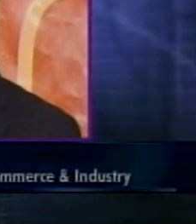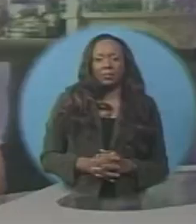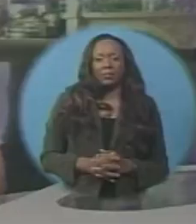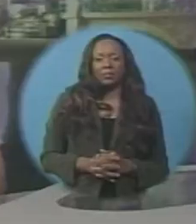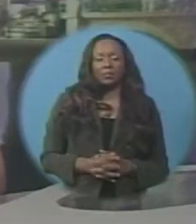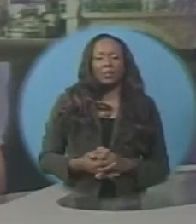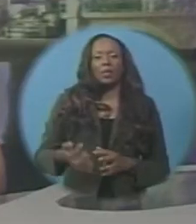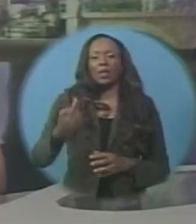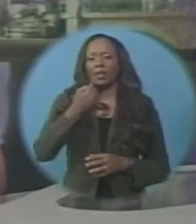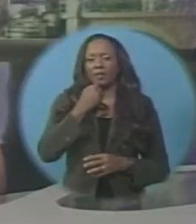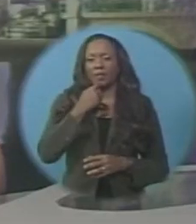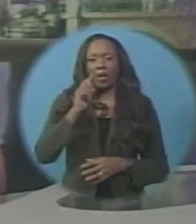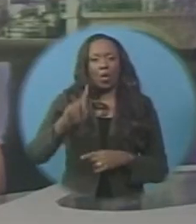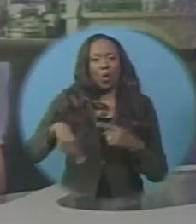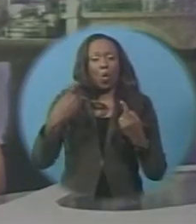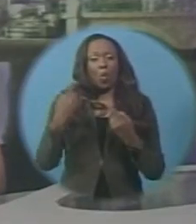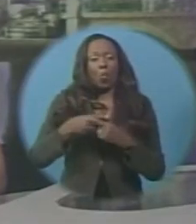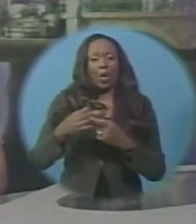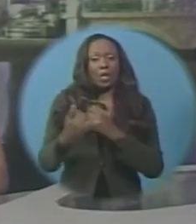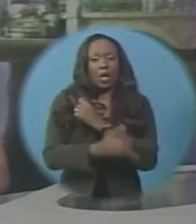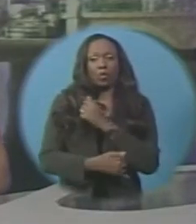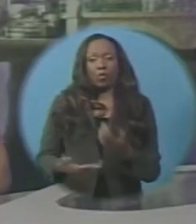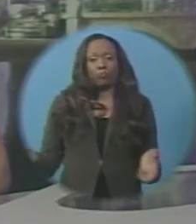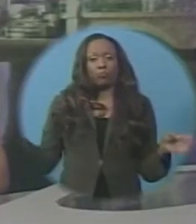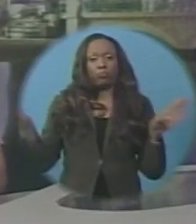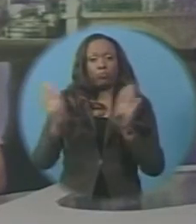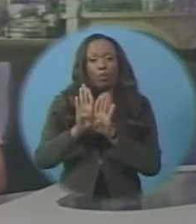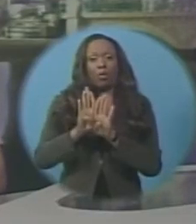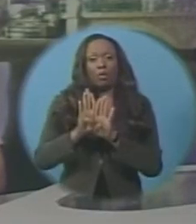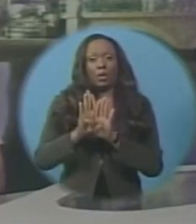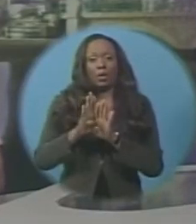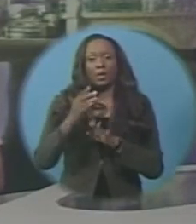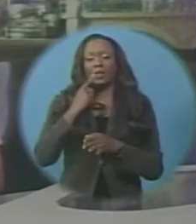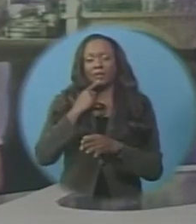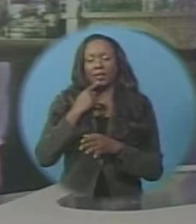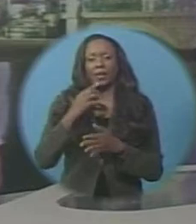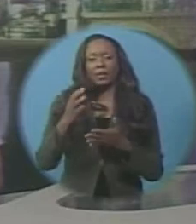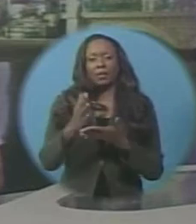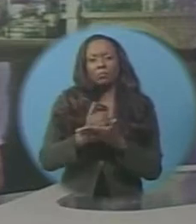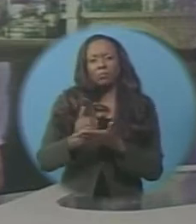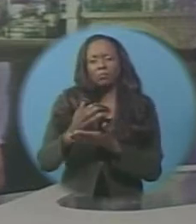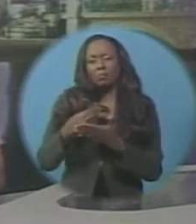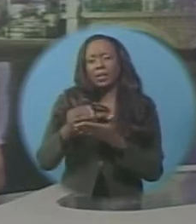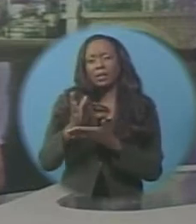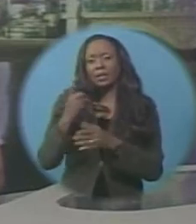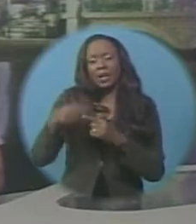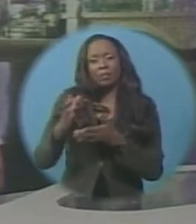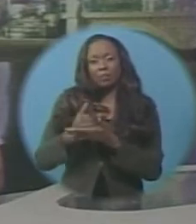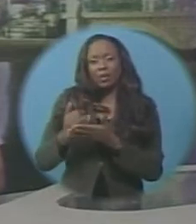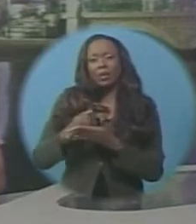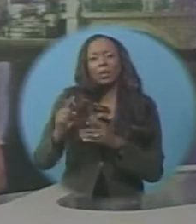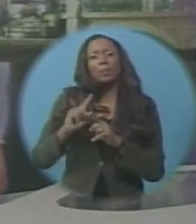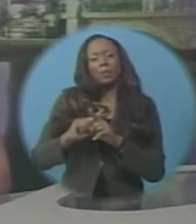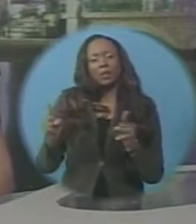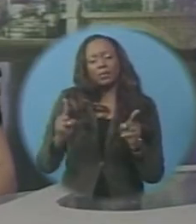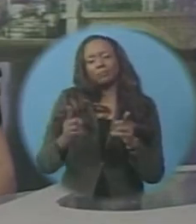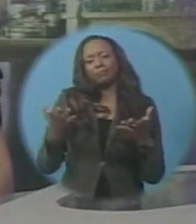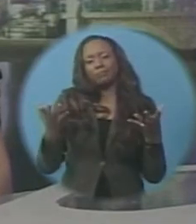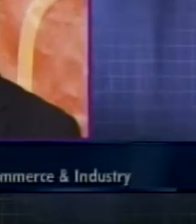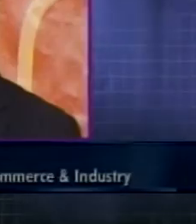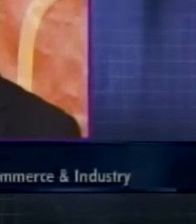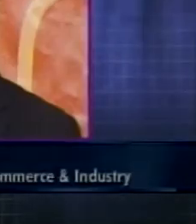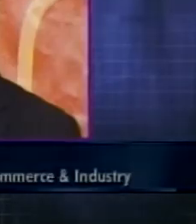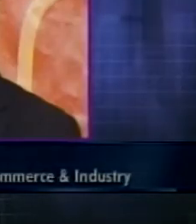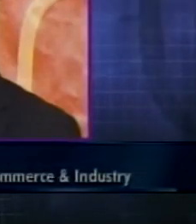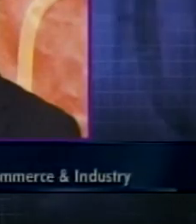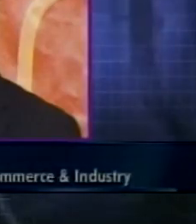mandated. As it relates to the impact the shutdown had on businesses, Mr. Abed says revenue was significantly affected.